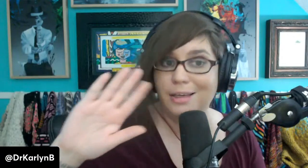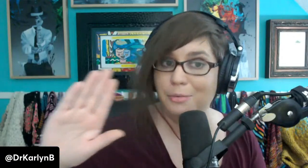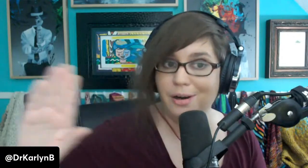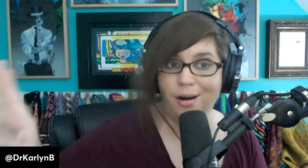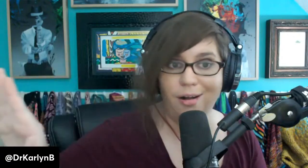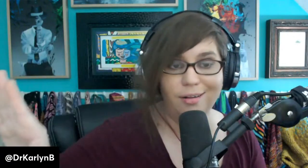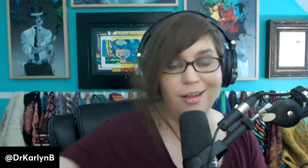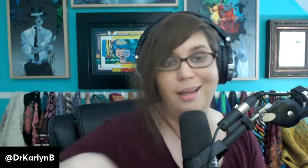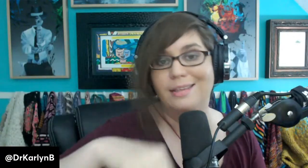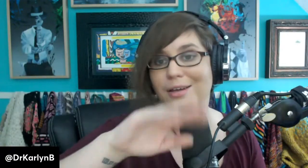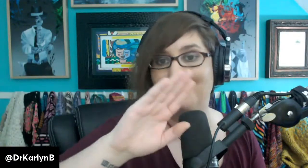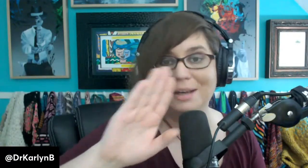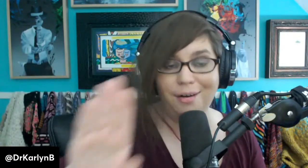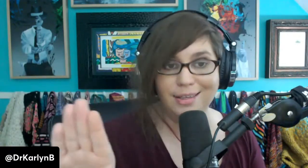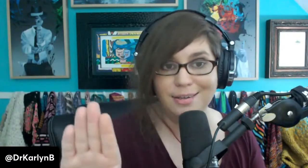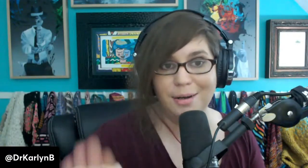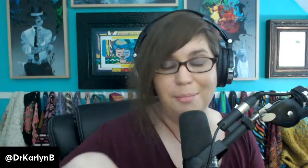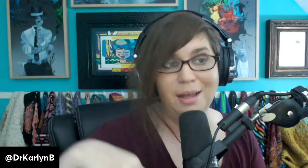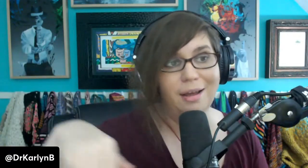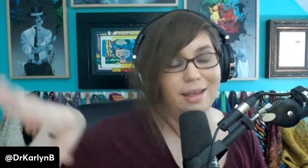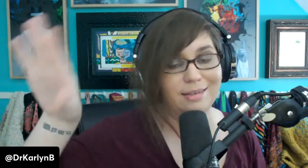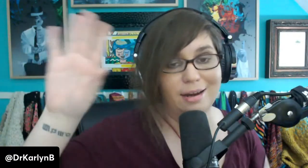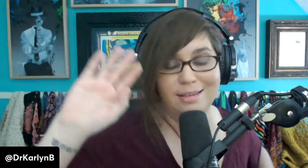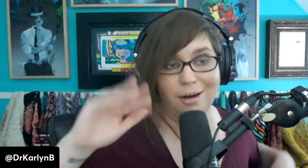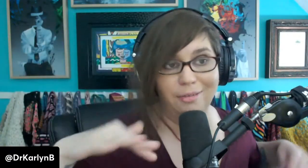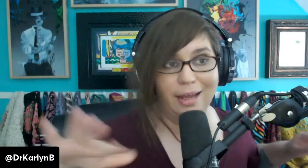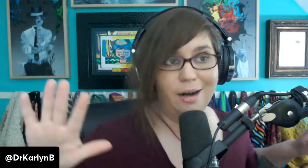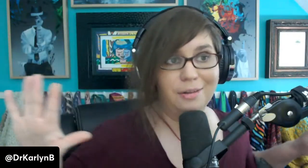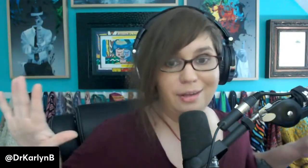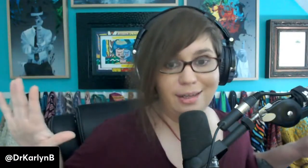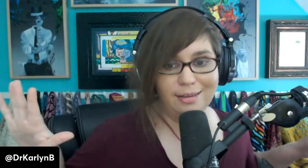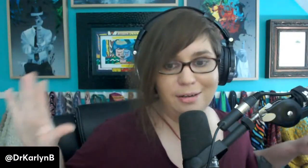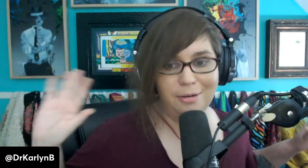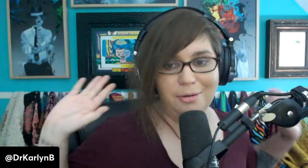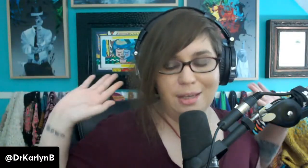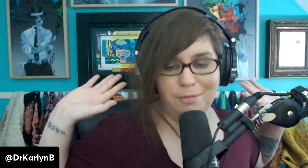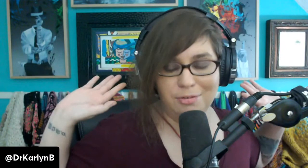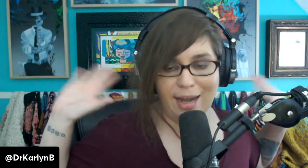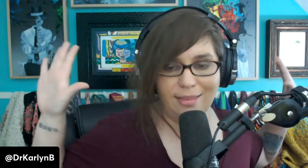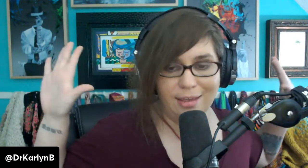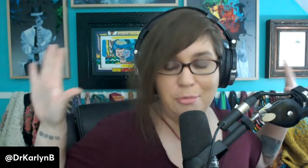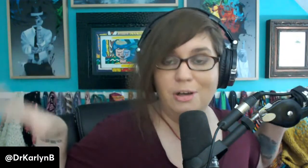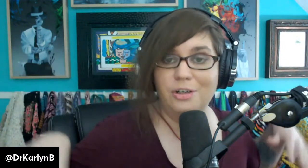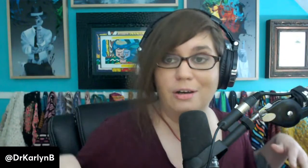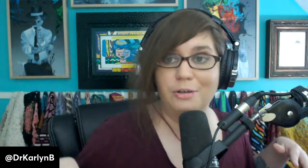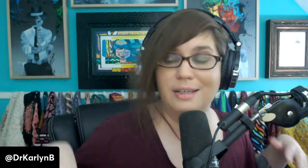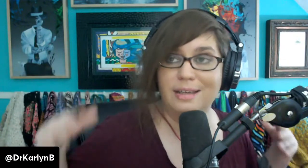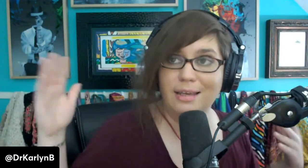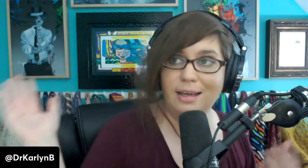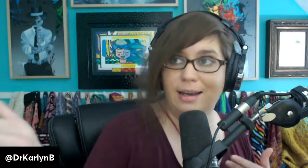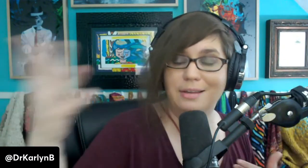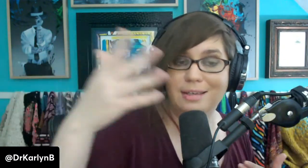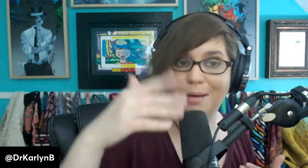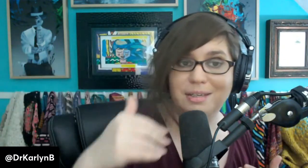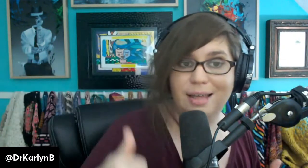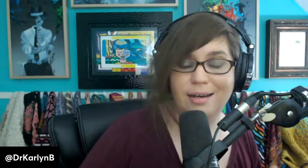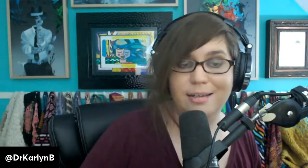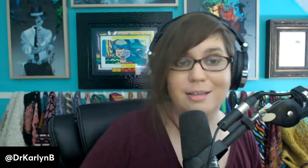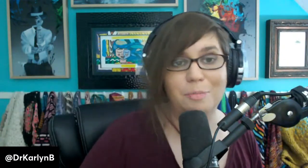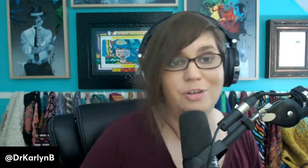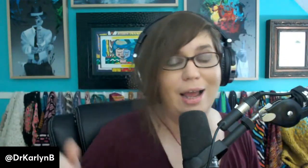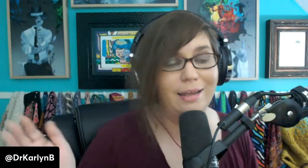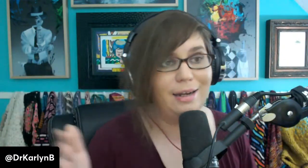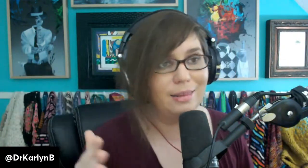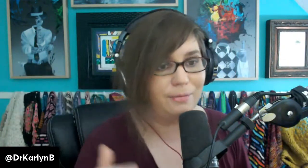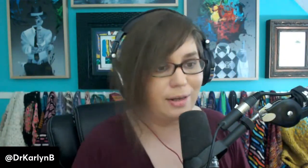yell at you at all. It's going to be awesome. It's our lighthearted look at the news. If there's anything you want Joshua to psychic, now's the time to send in a